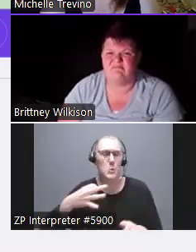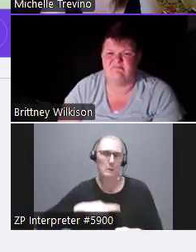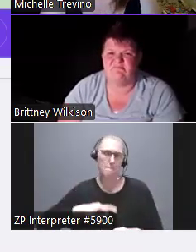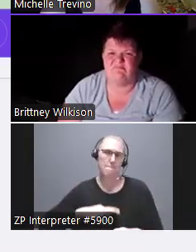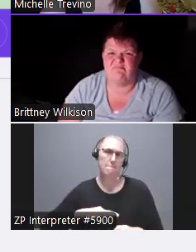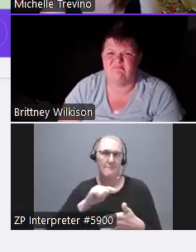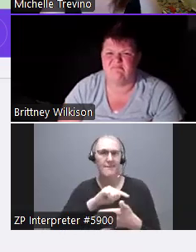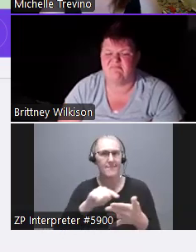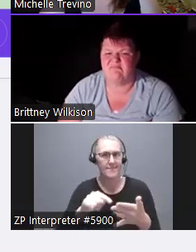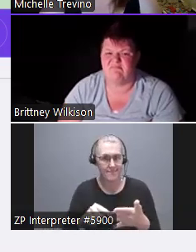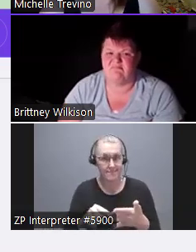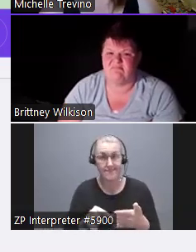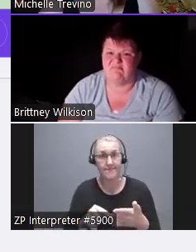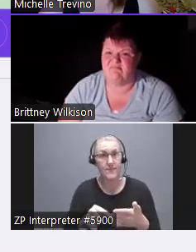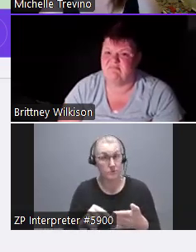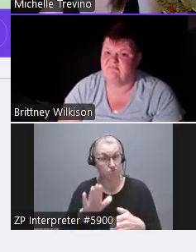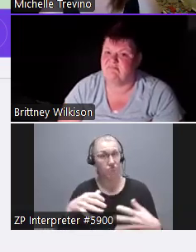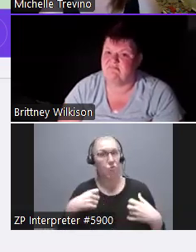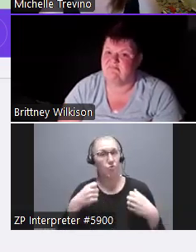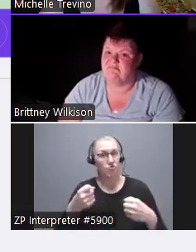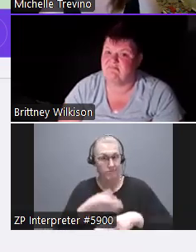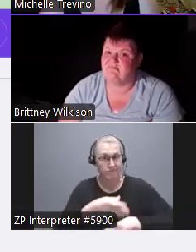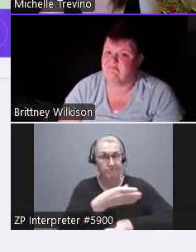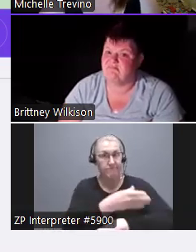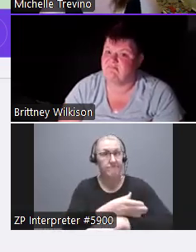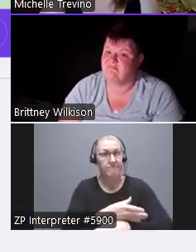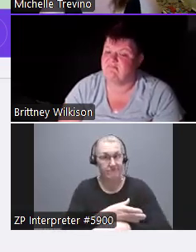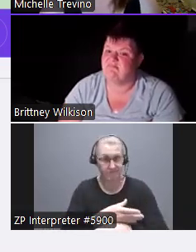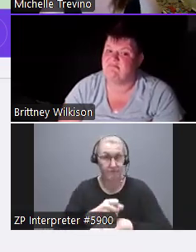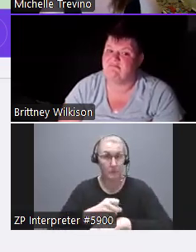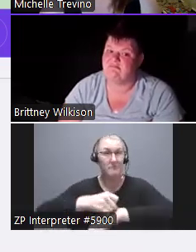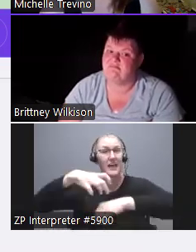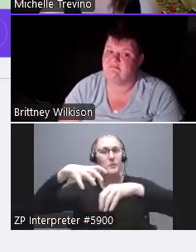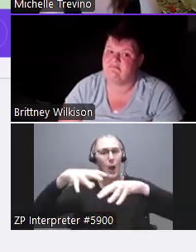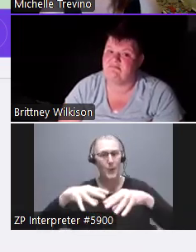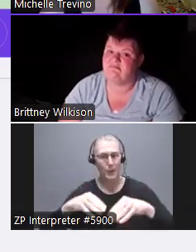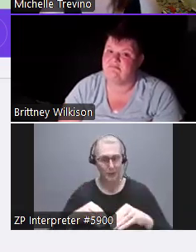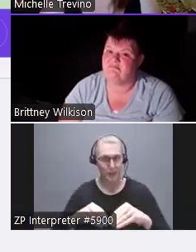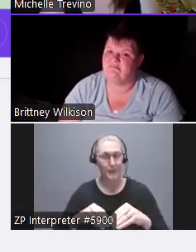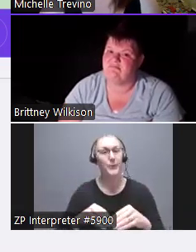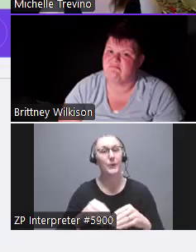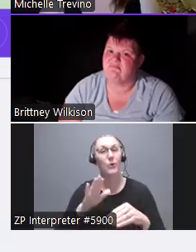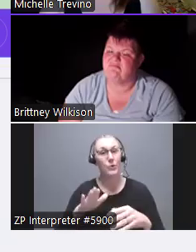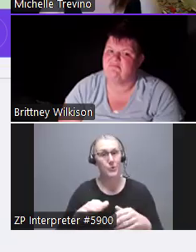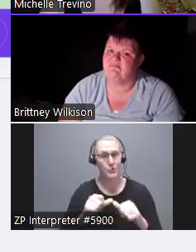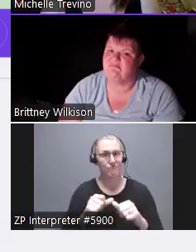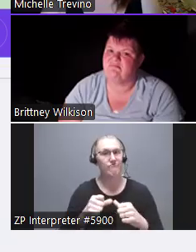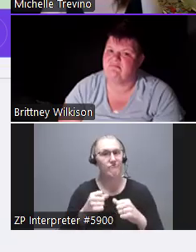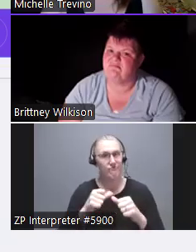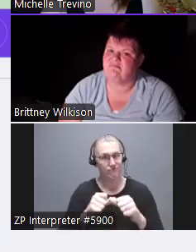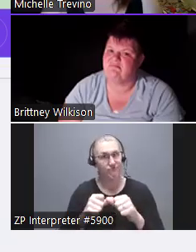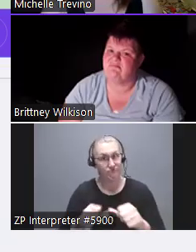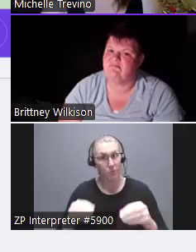X39 increases your strength, it reduces inflammation, it increases your stamina. You'll notice